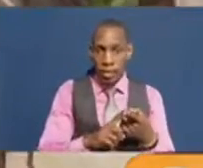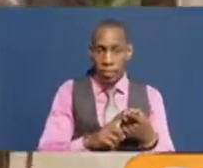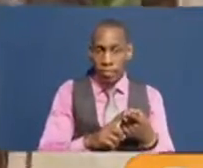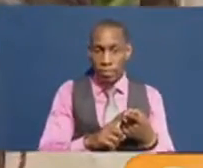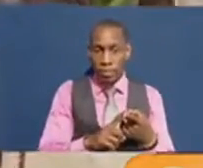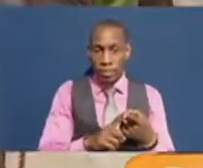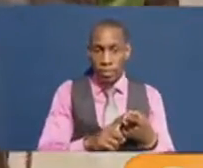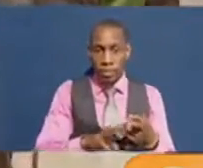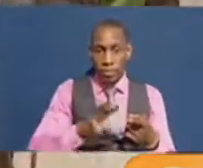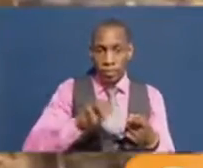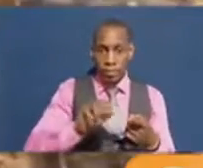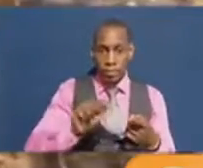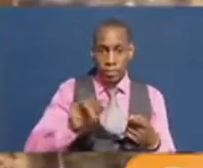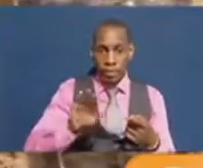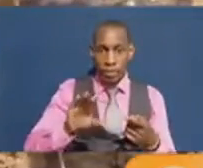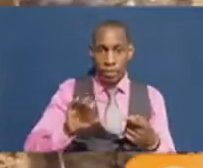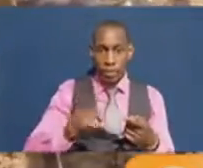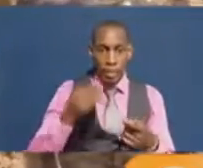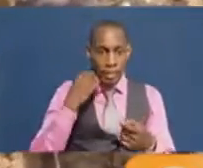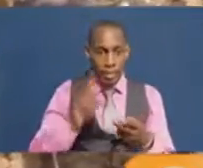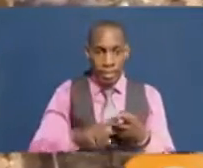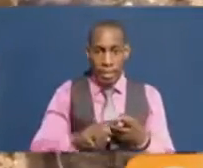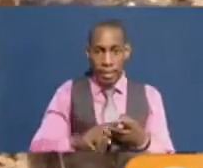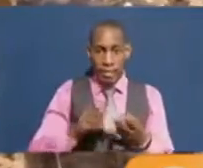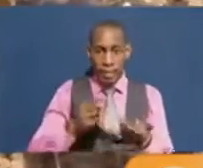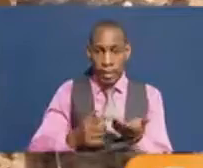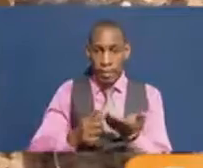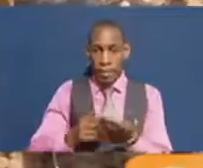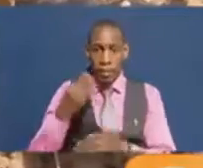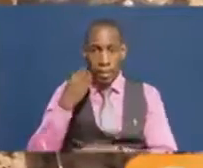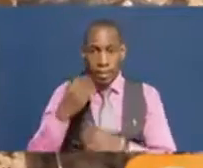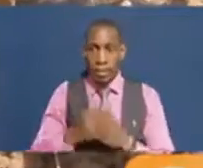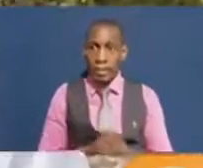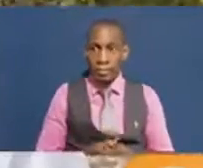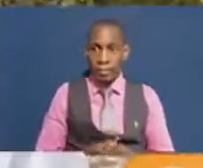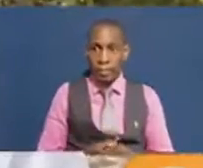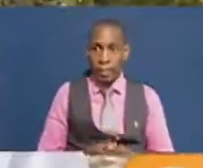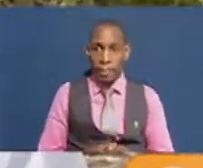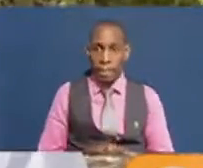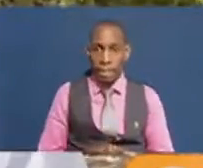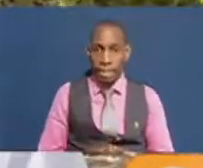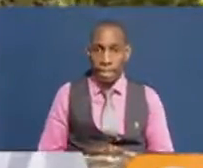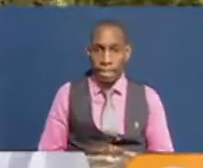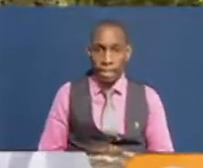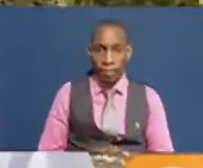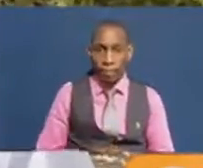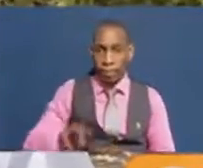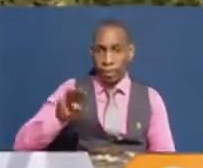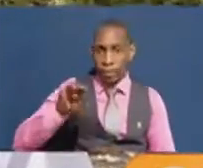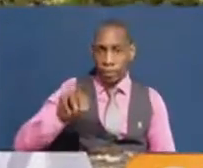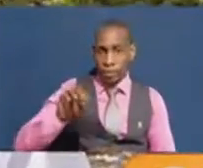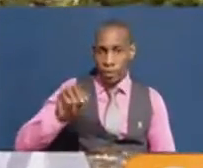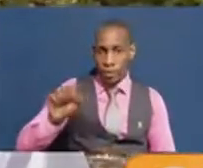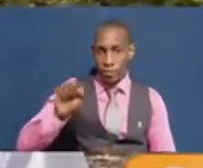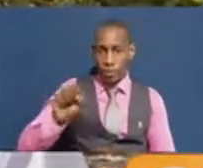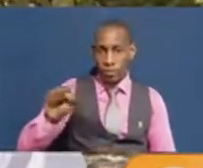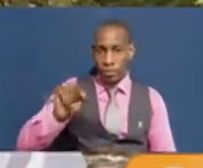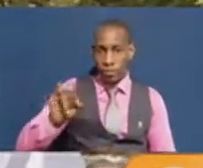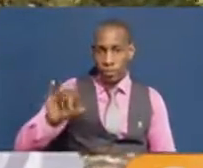mosaic disease and the cassava brown streak disease. The cassava mosaic disease